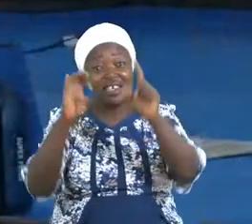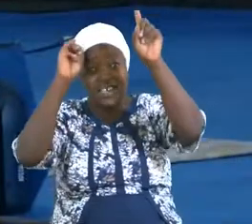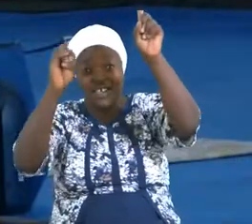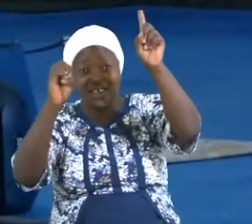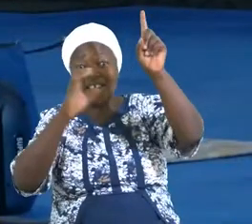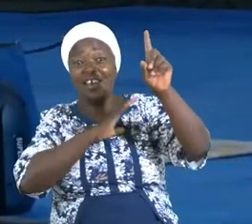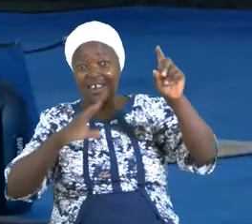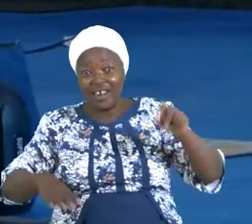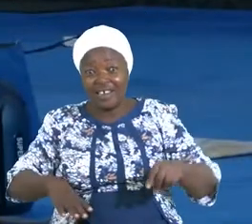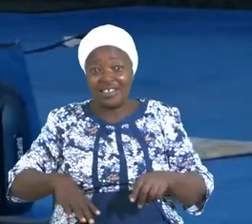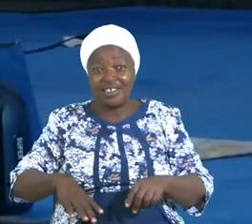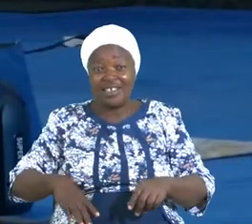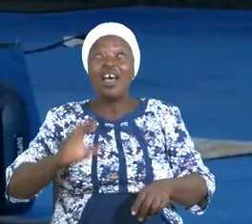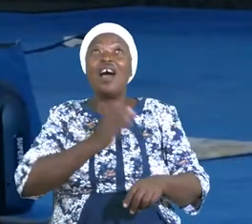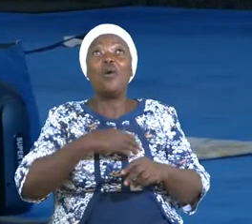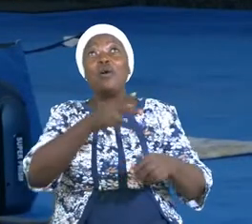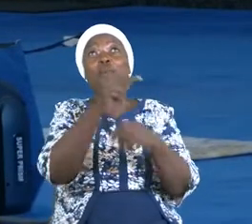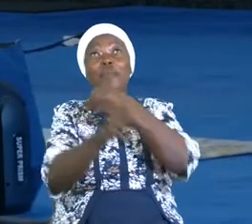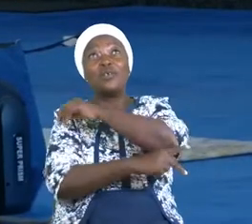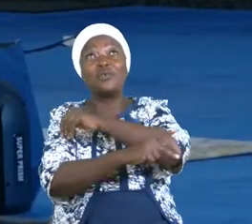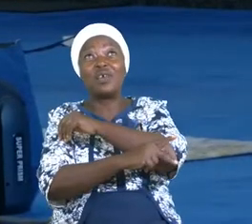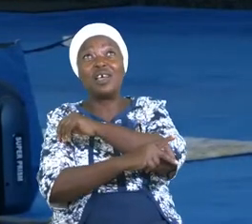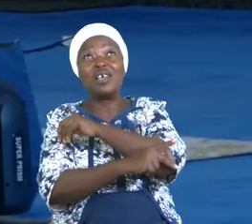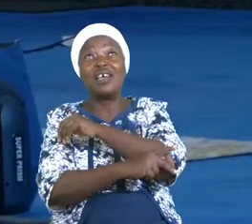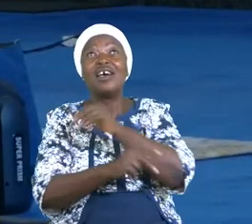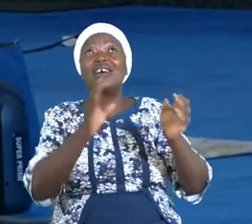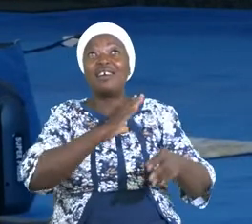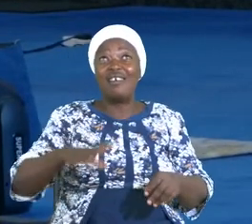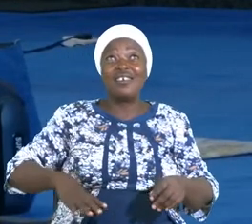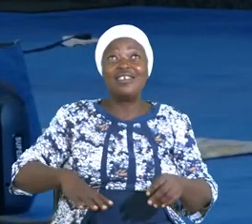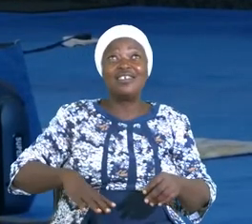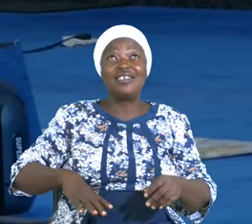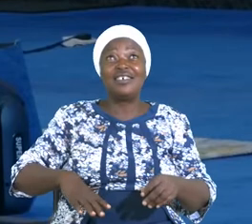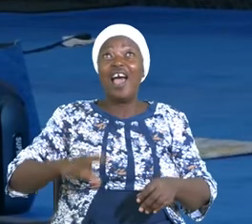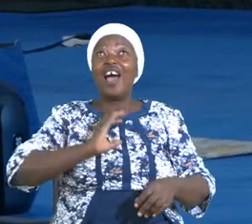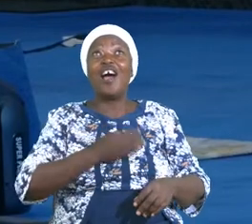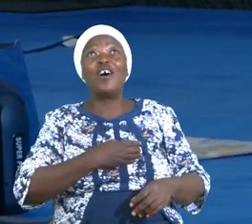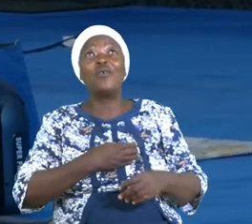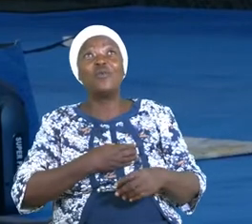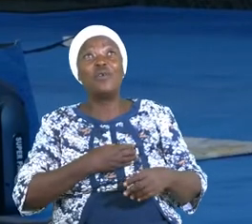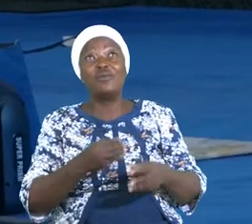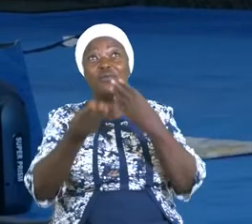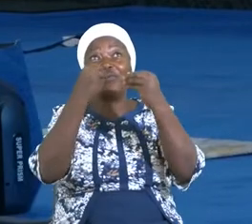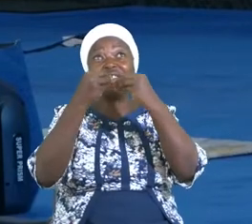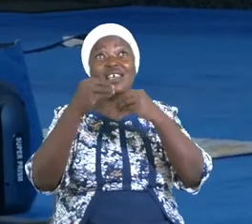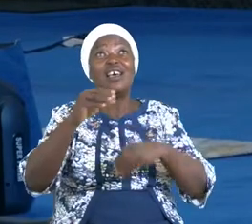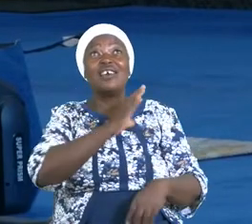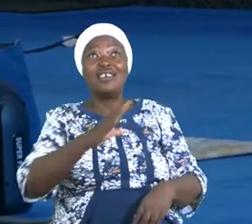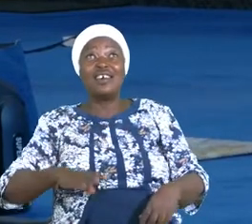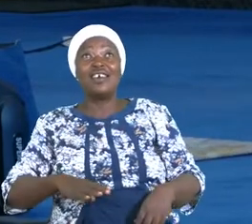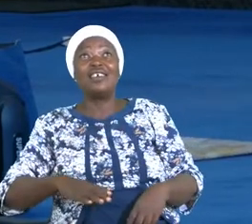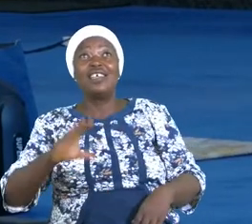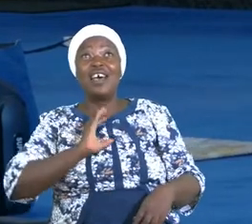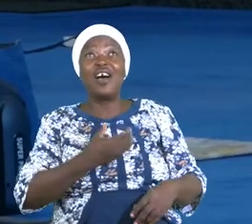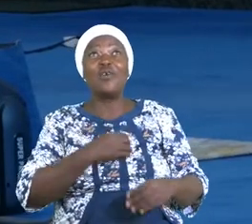Christ, our Passover. Christ, our peace. Christ, our